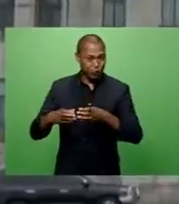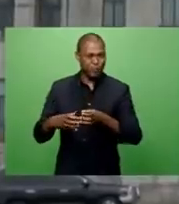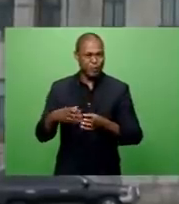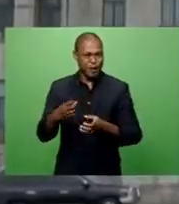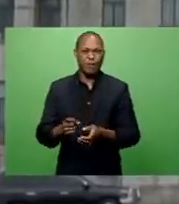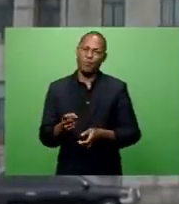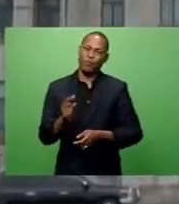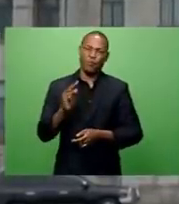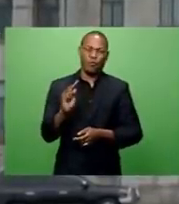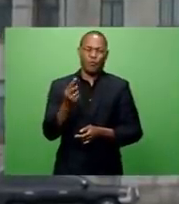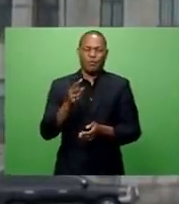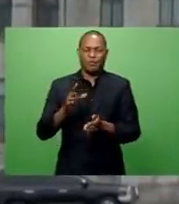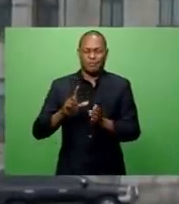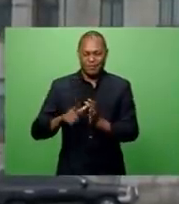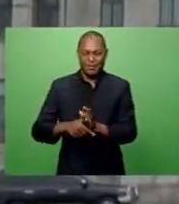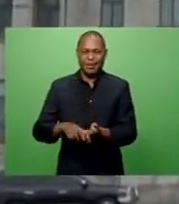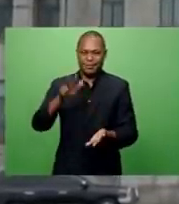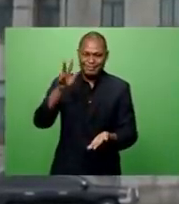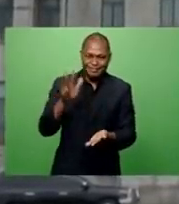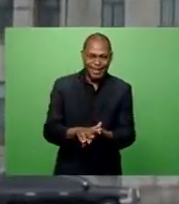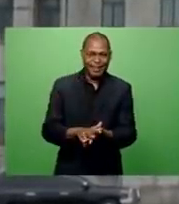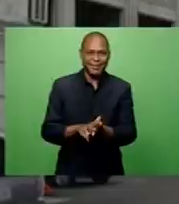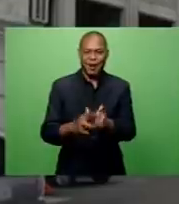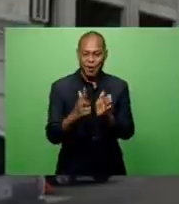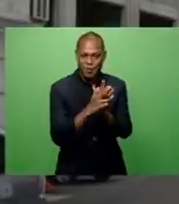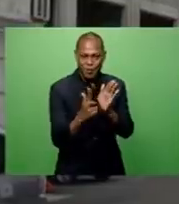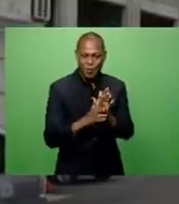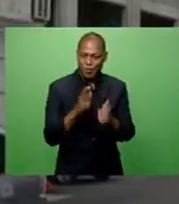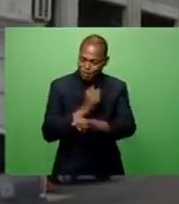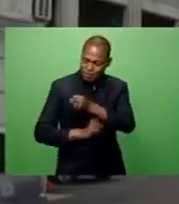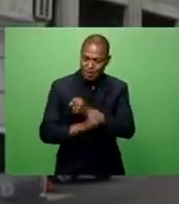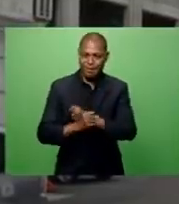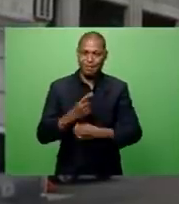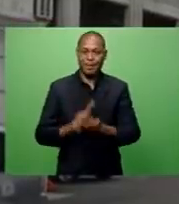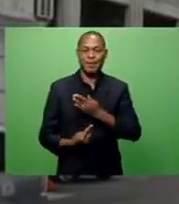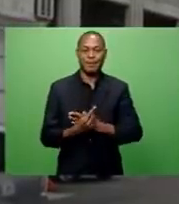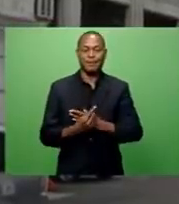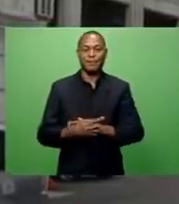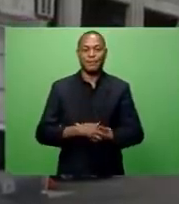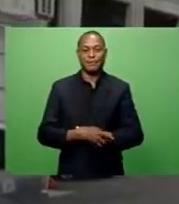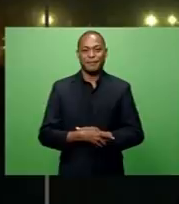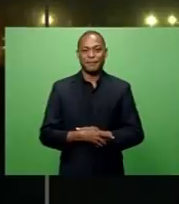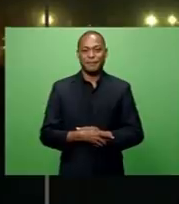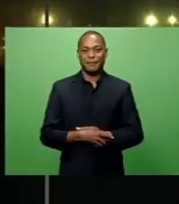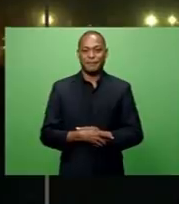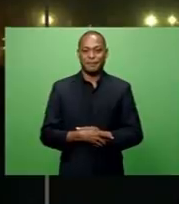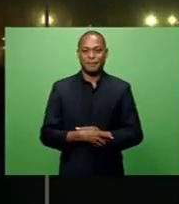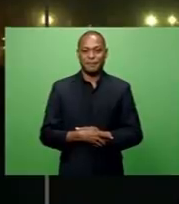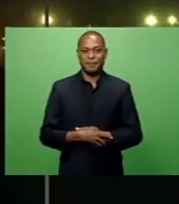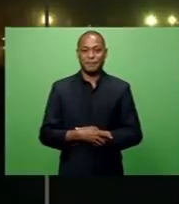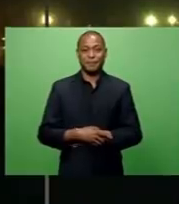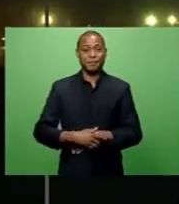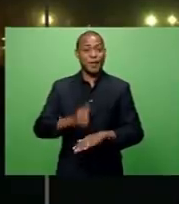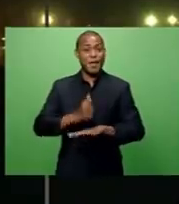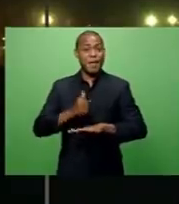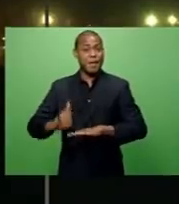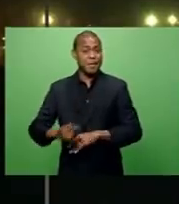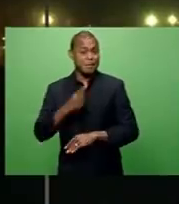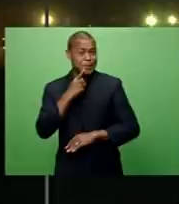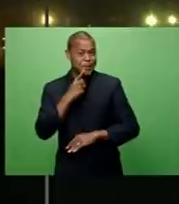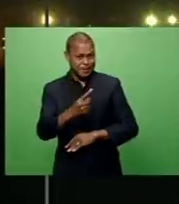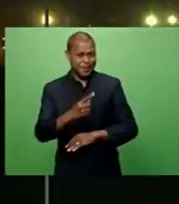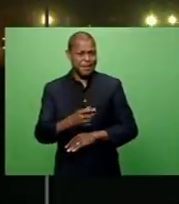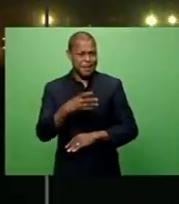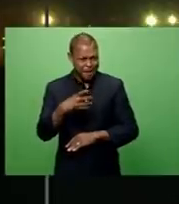signed off by the President and gazetted. Pranita Prakash, FBC News. The government says there are a number